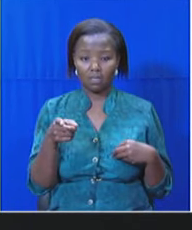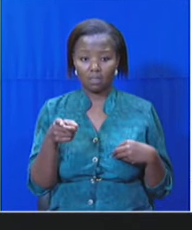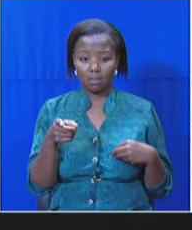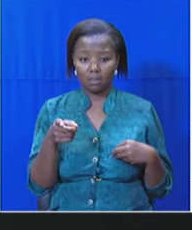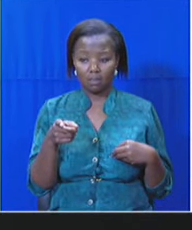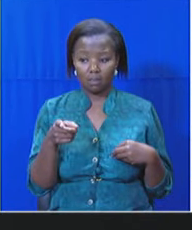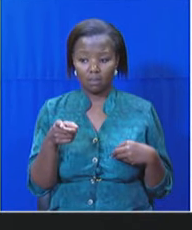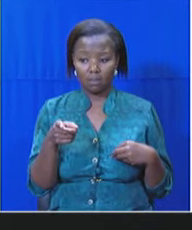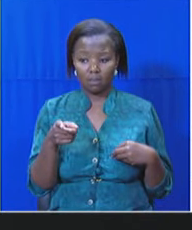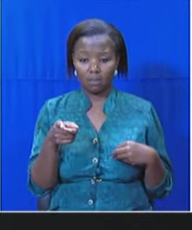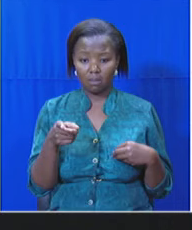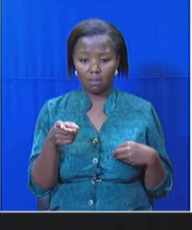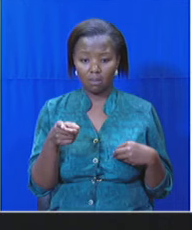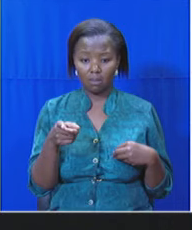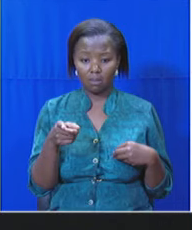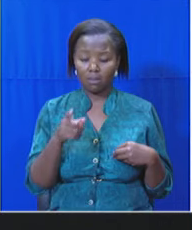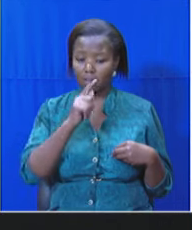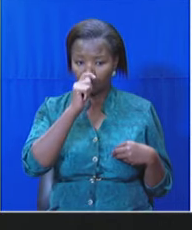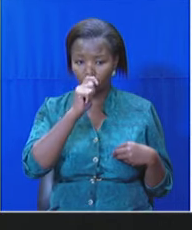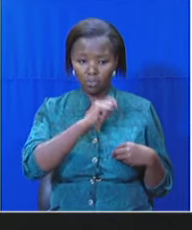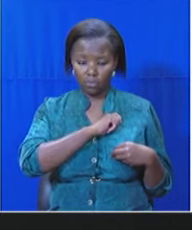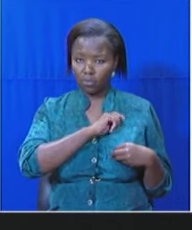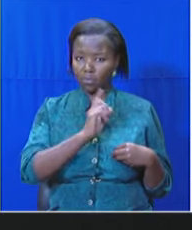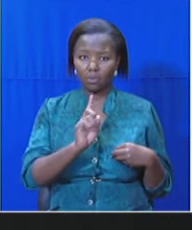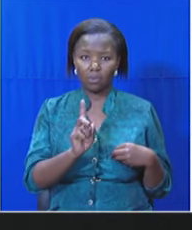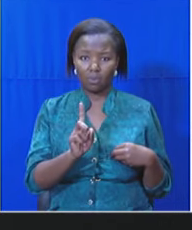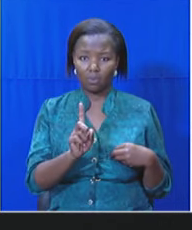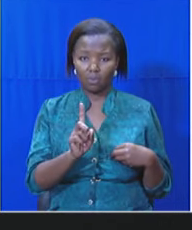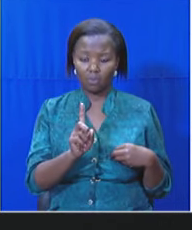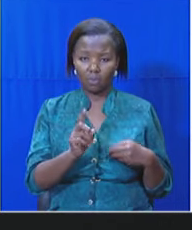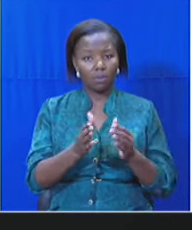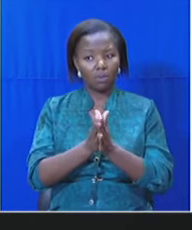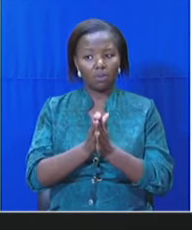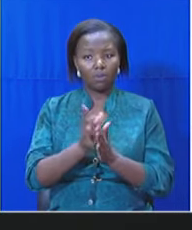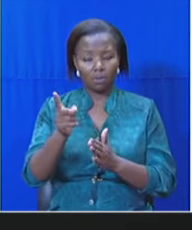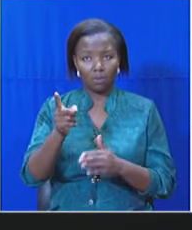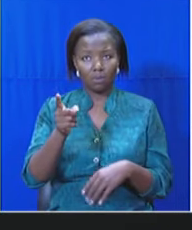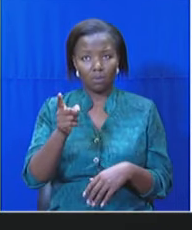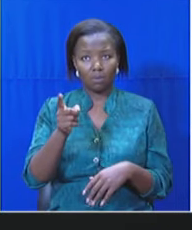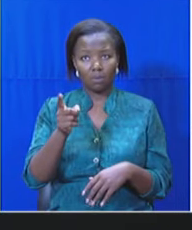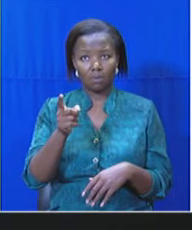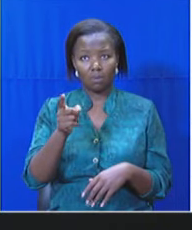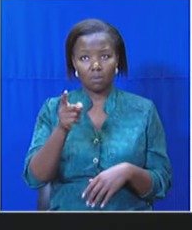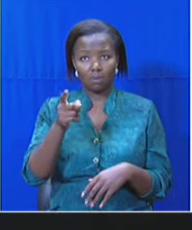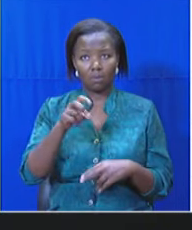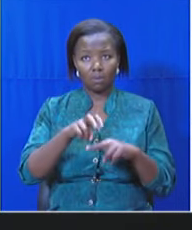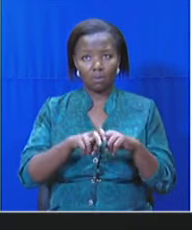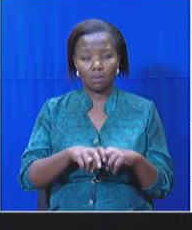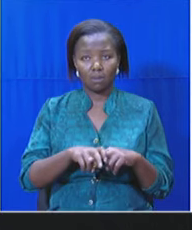members. Absolutely. Okay, Honorable Madisha, please sit down then. No, you need to deal with that. That's why I'm saying sit